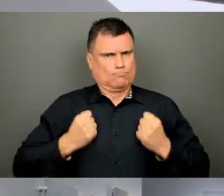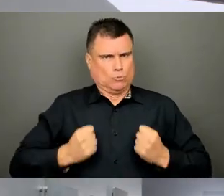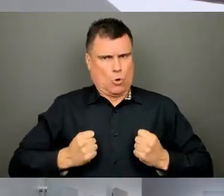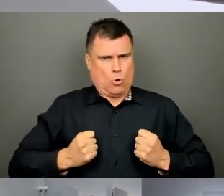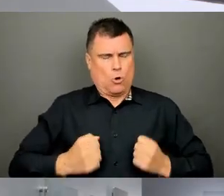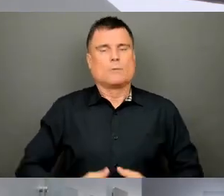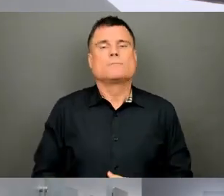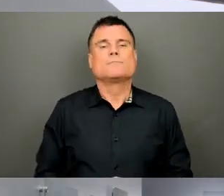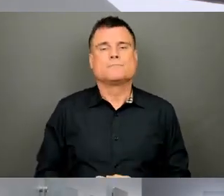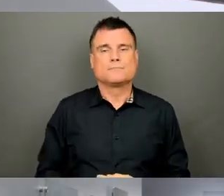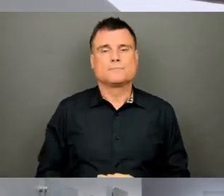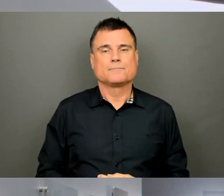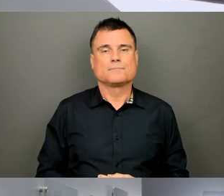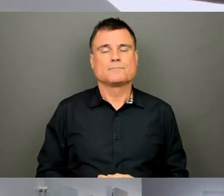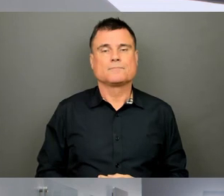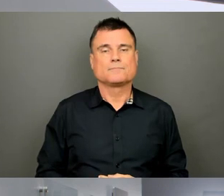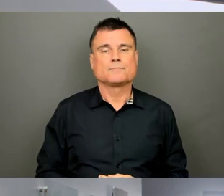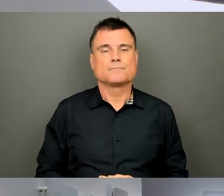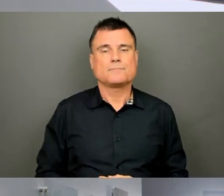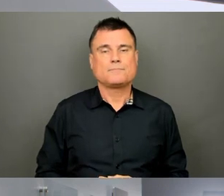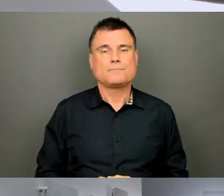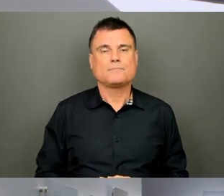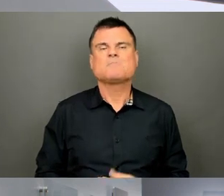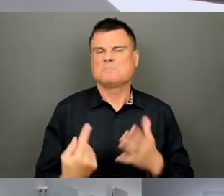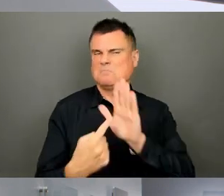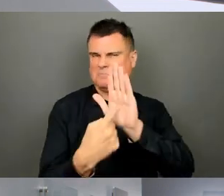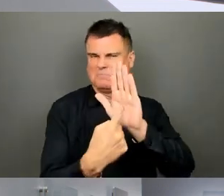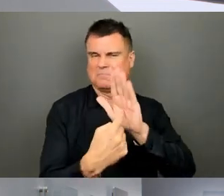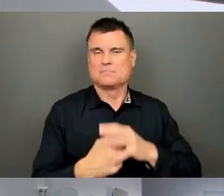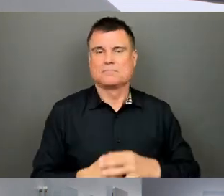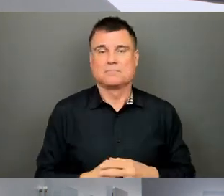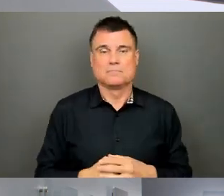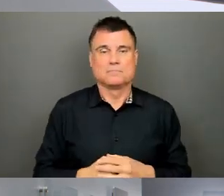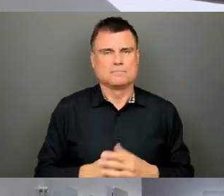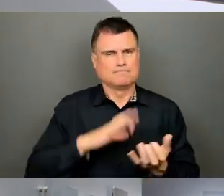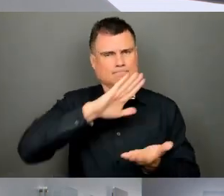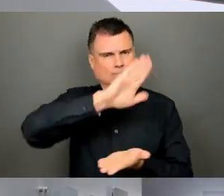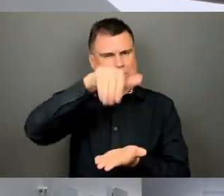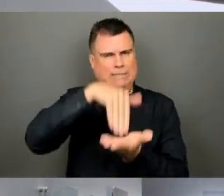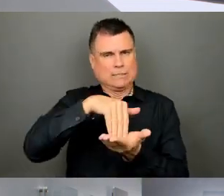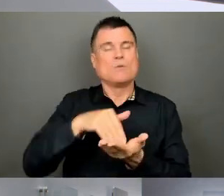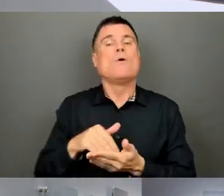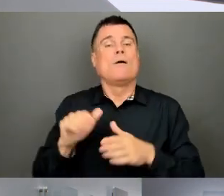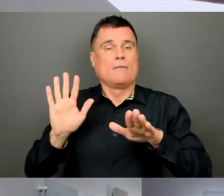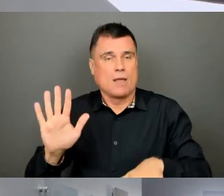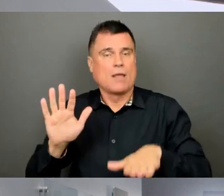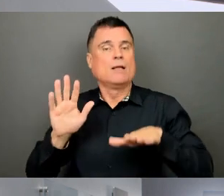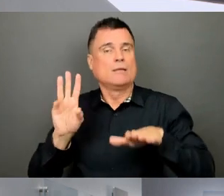in with 5, 6, 7, 8, and we're going to go on the 1. All right, so we're going to have a center, 5,